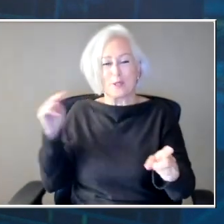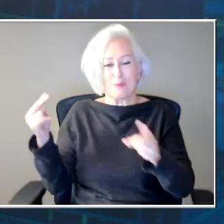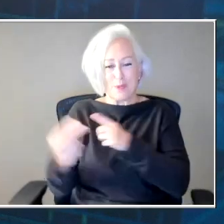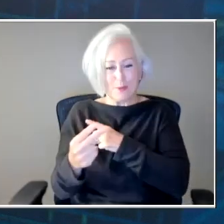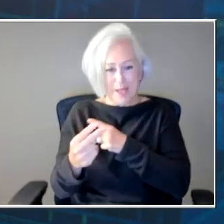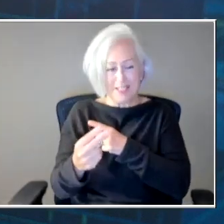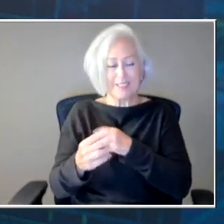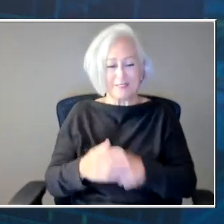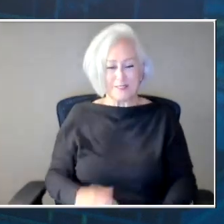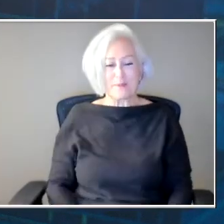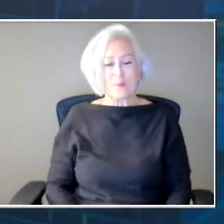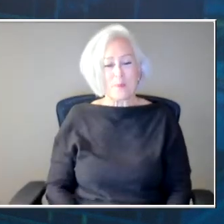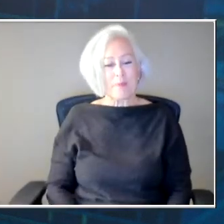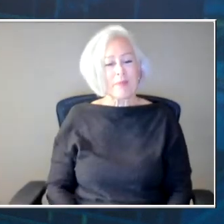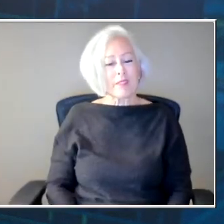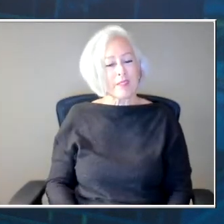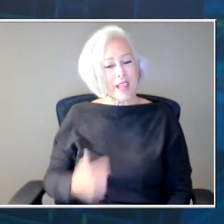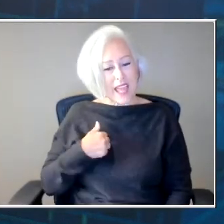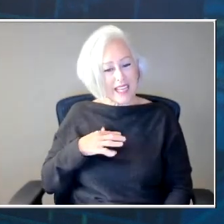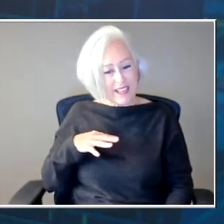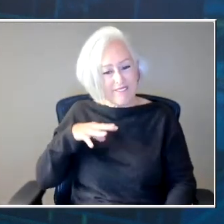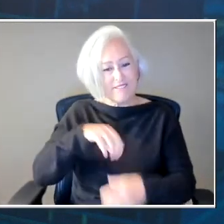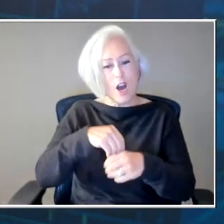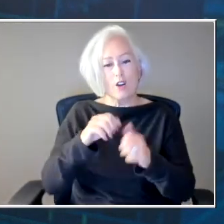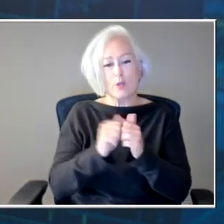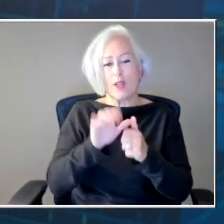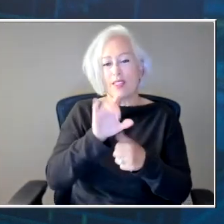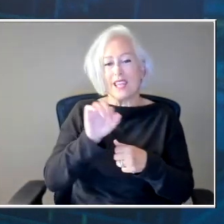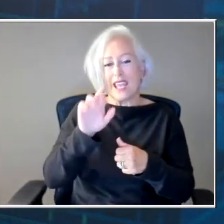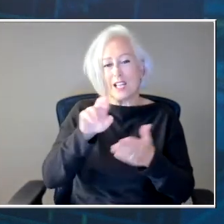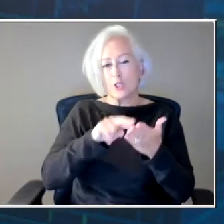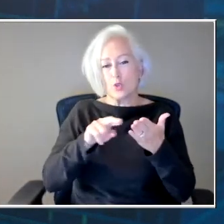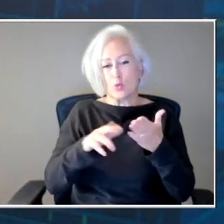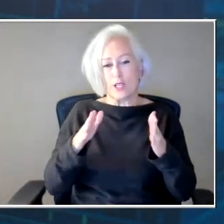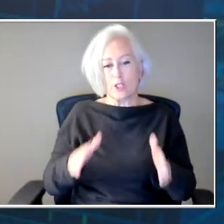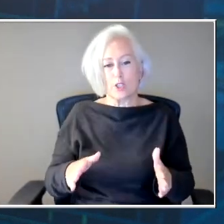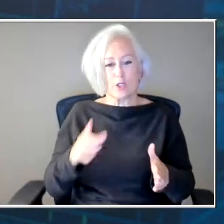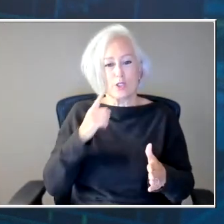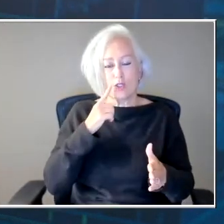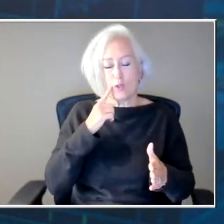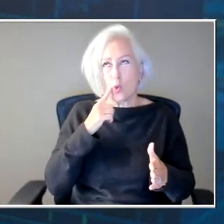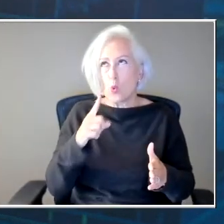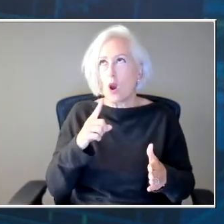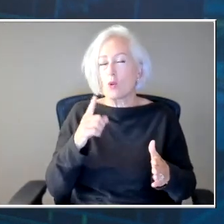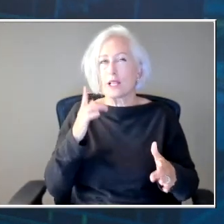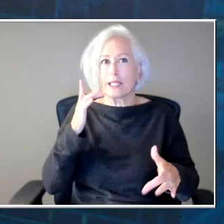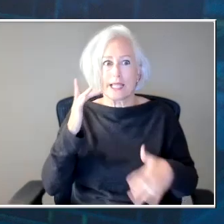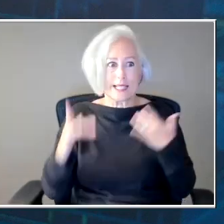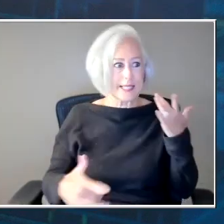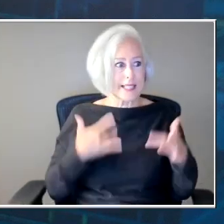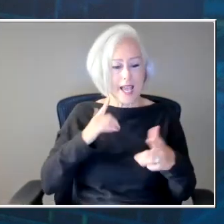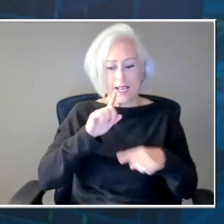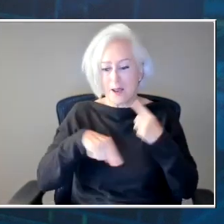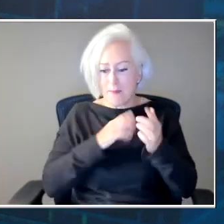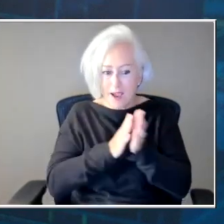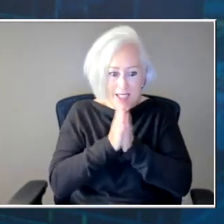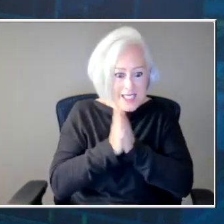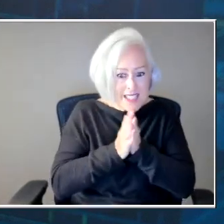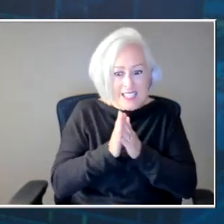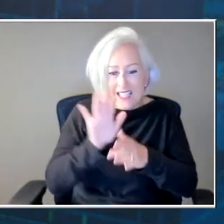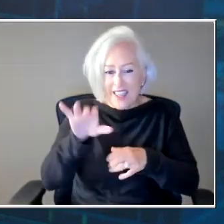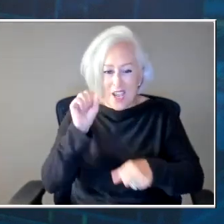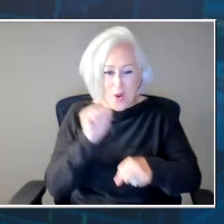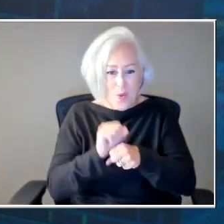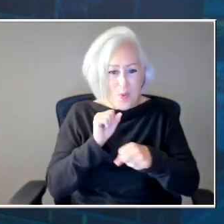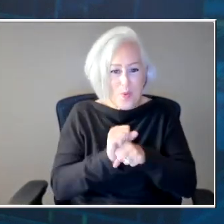and just being involved with cancer researchers who are so enthusiastic about their work just makes you feel like you're part of